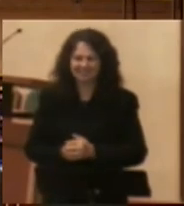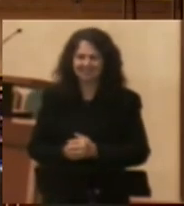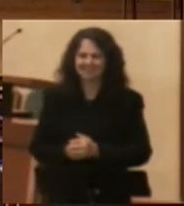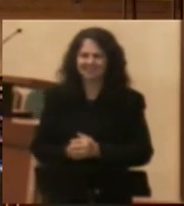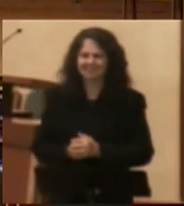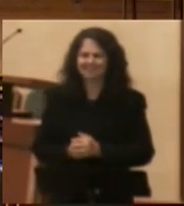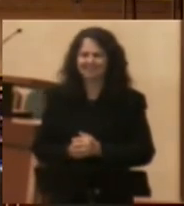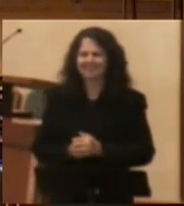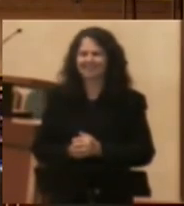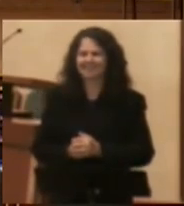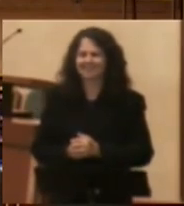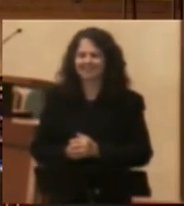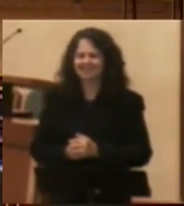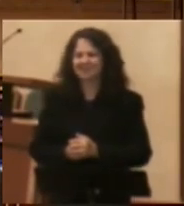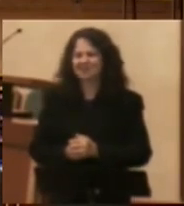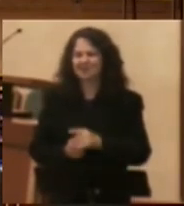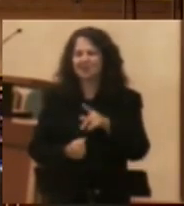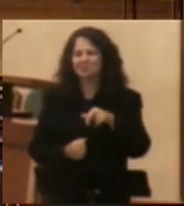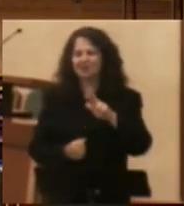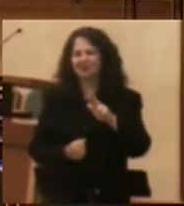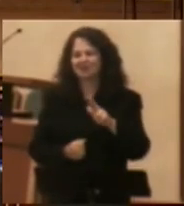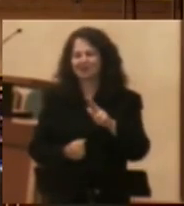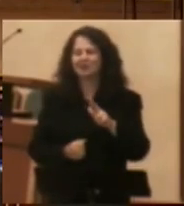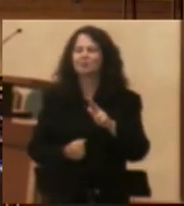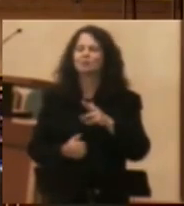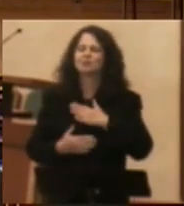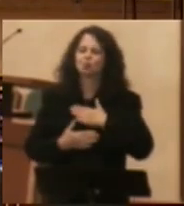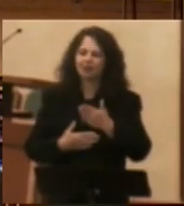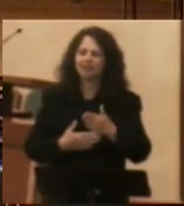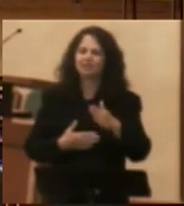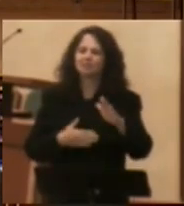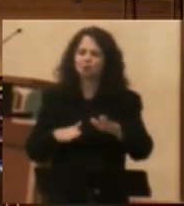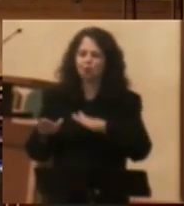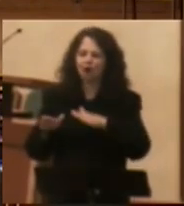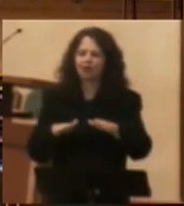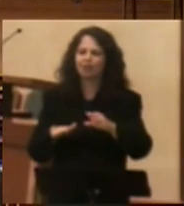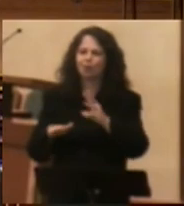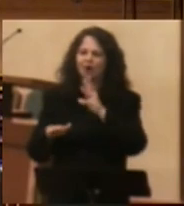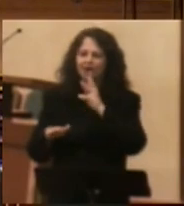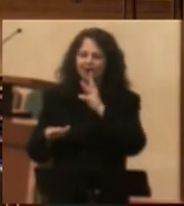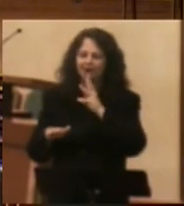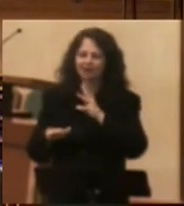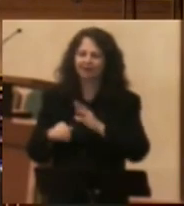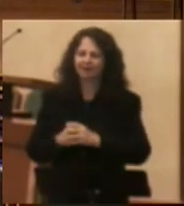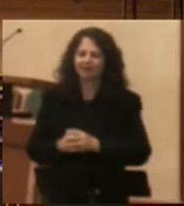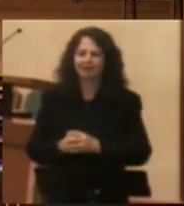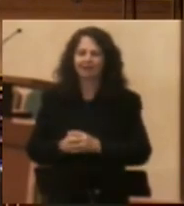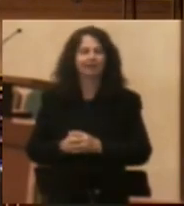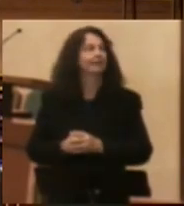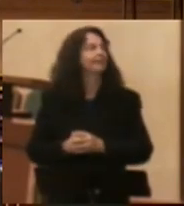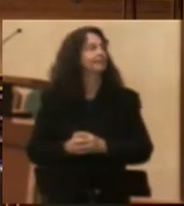Peter was willing to walk on dangerous waters and succeeded for a bit.